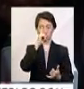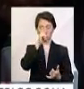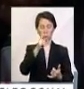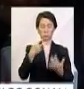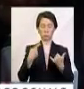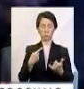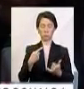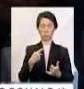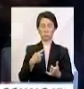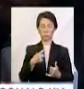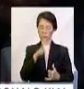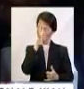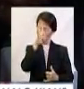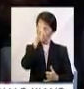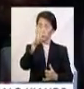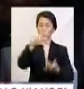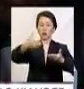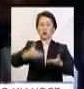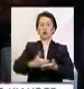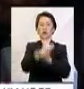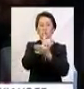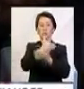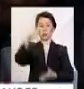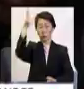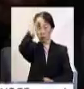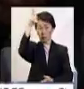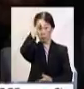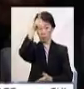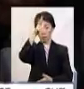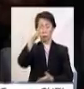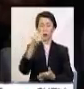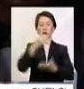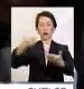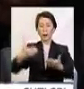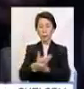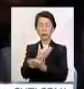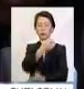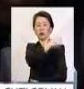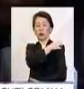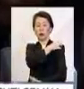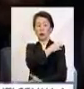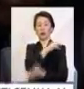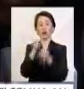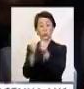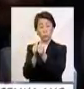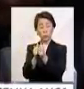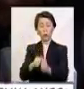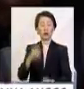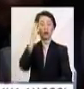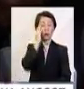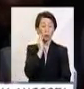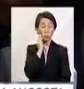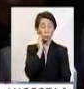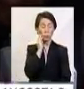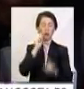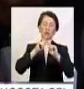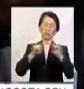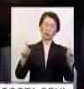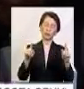Creating a new government. And of course, we need officers with experience. Unfortunately, some